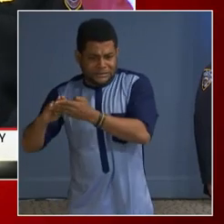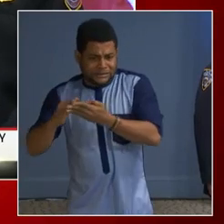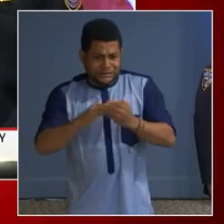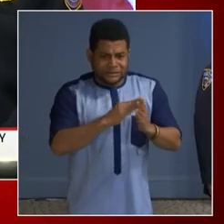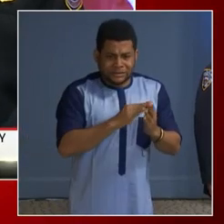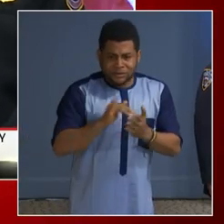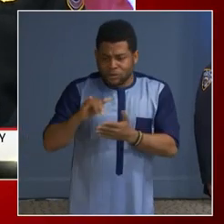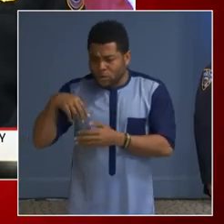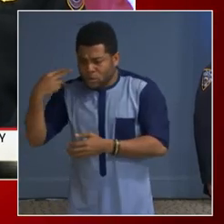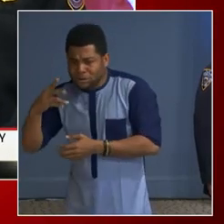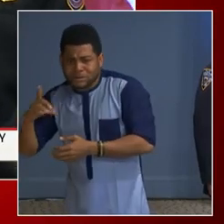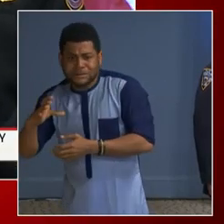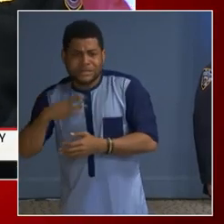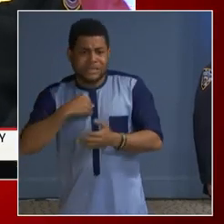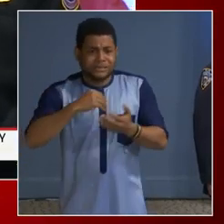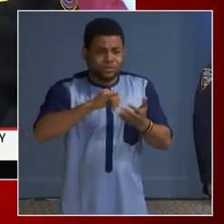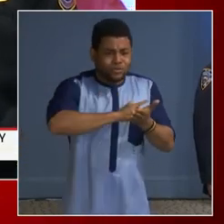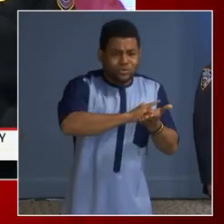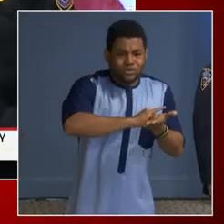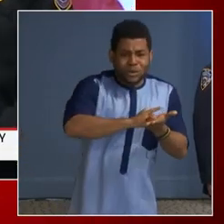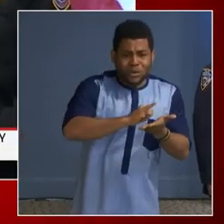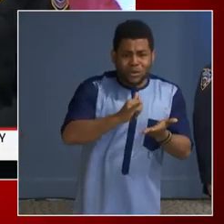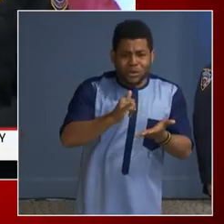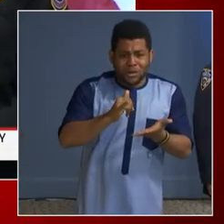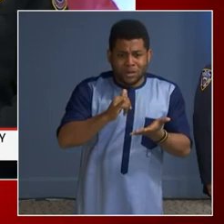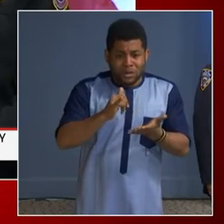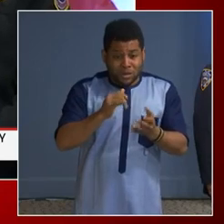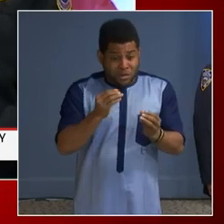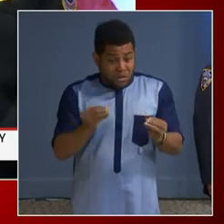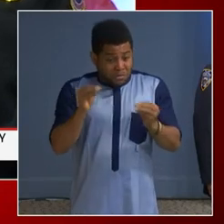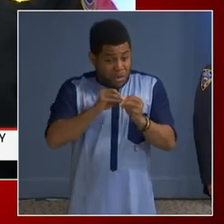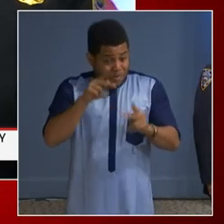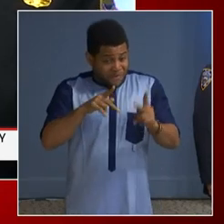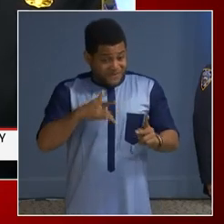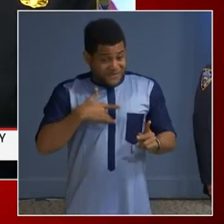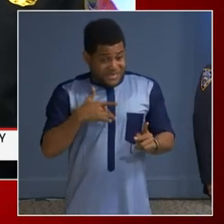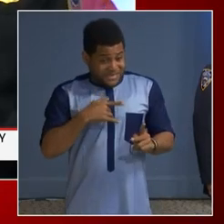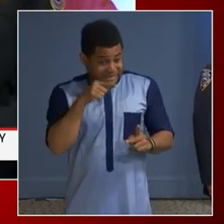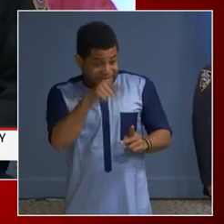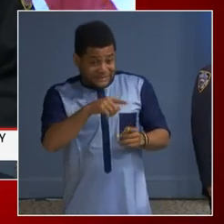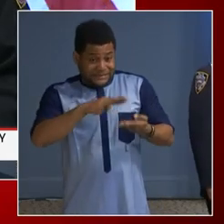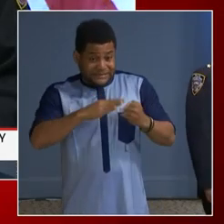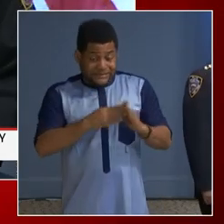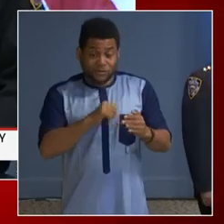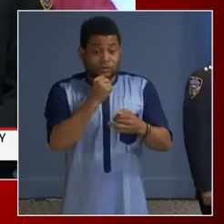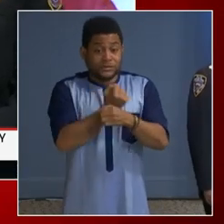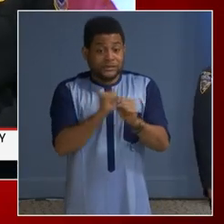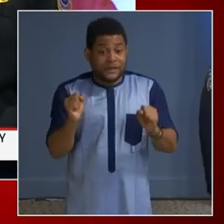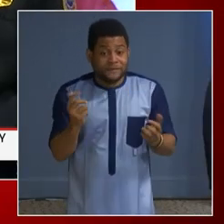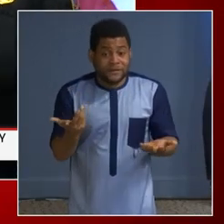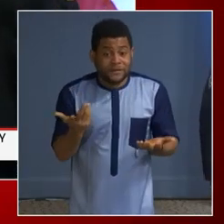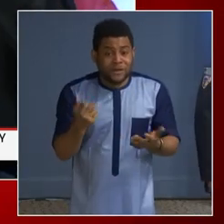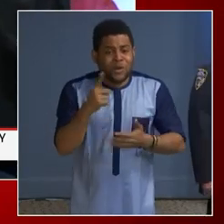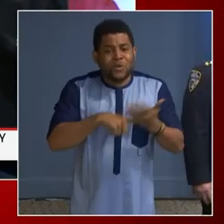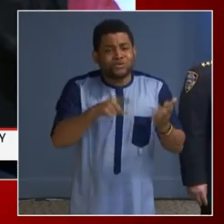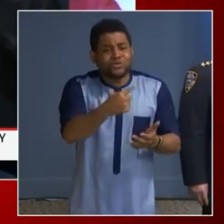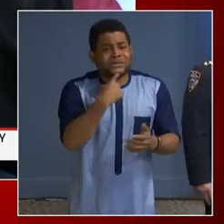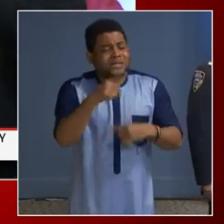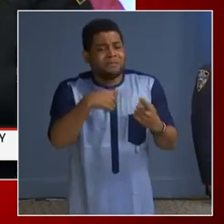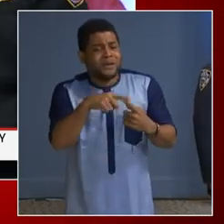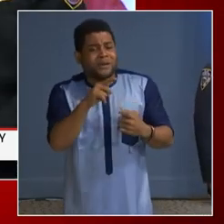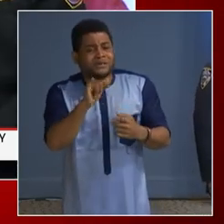more evidence that these cities might not be safe? Well, as the mayor just mentioned, we're looking at